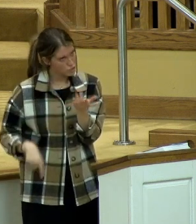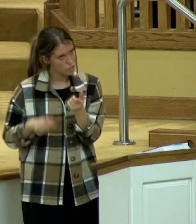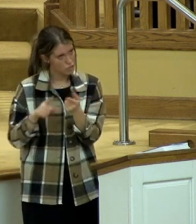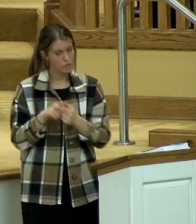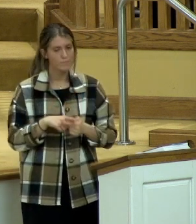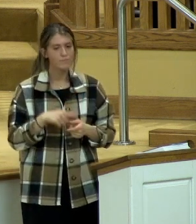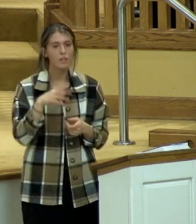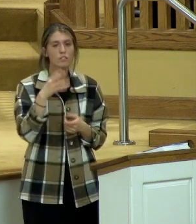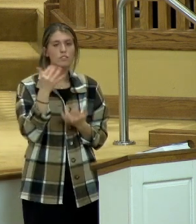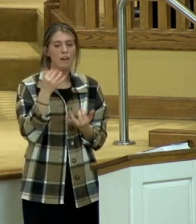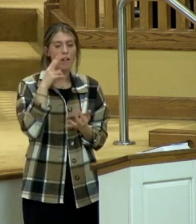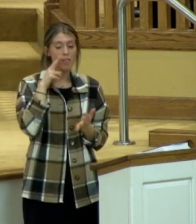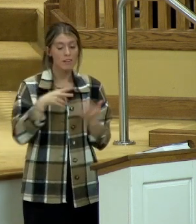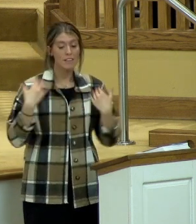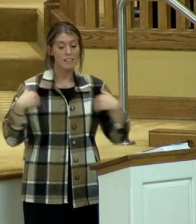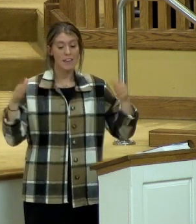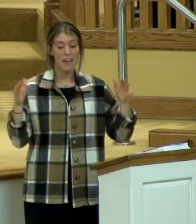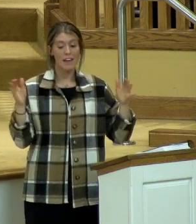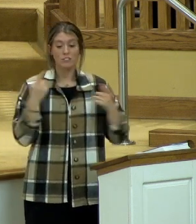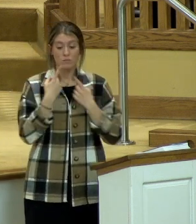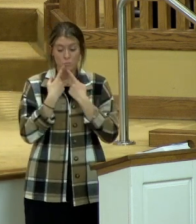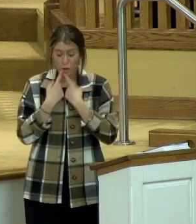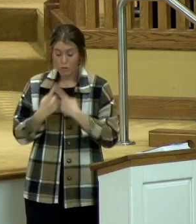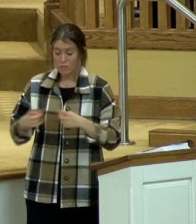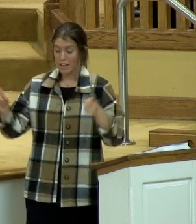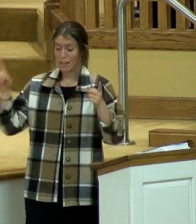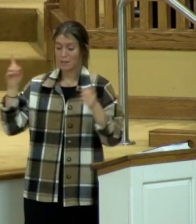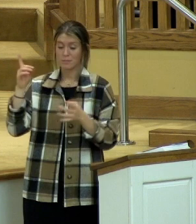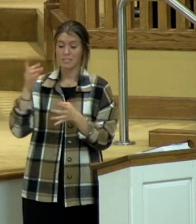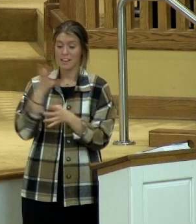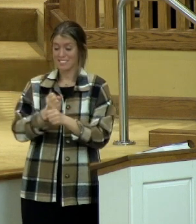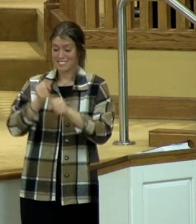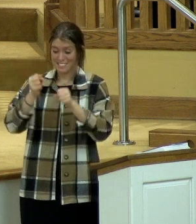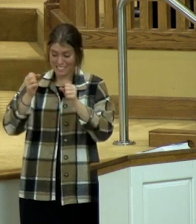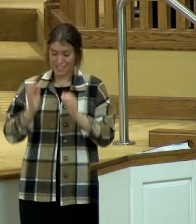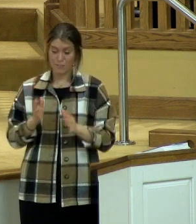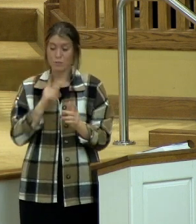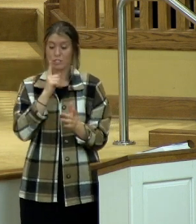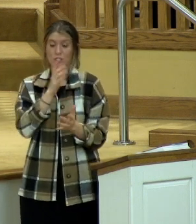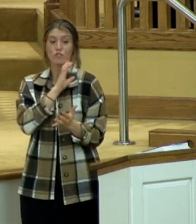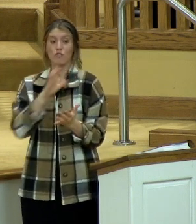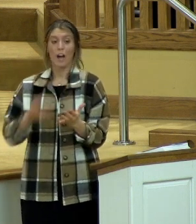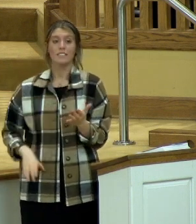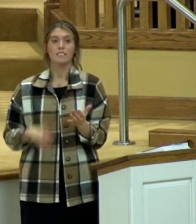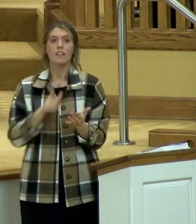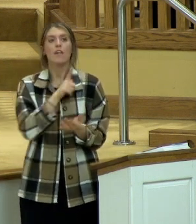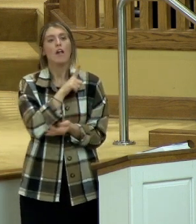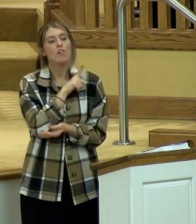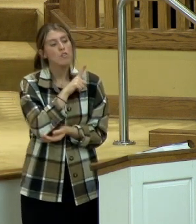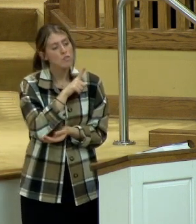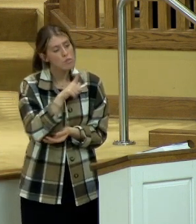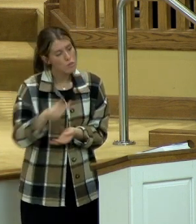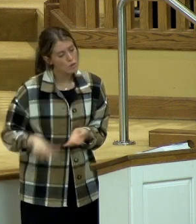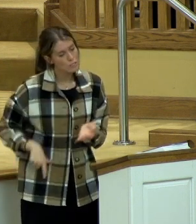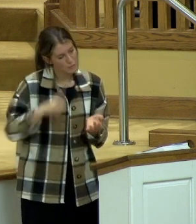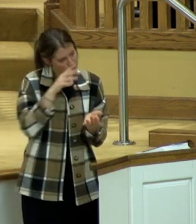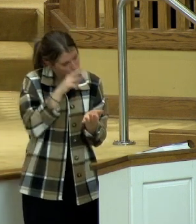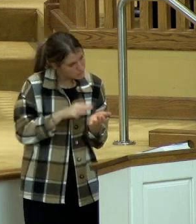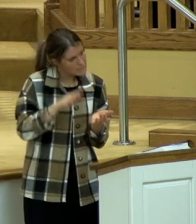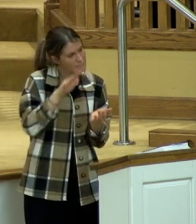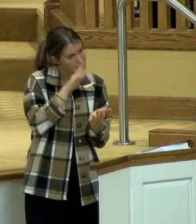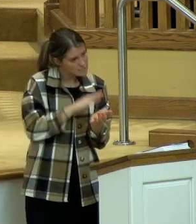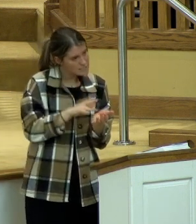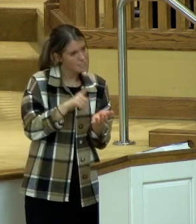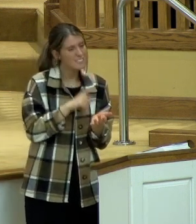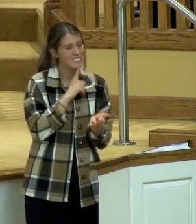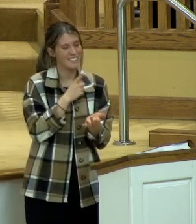right? Well, look what the angel said here when he proclaims him. David is Savior, which is Christ the Lord. So as you study it out, this